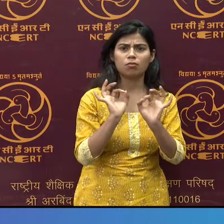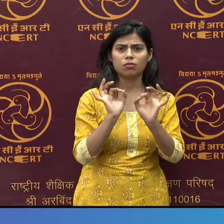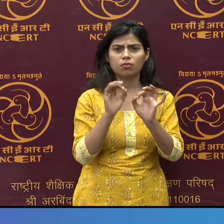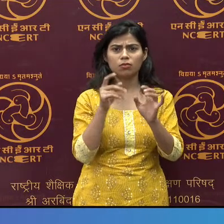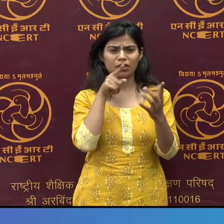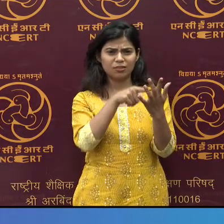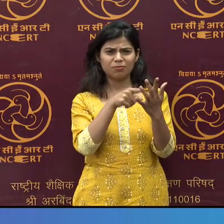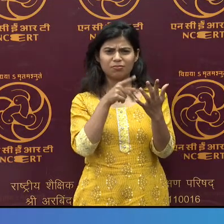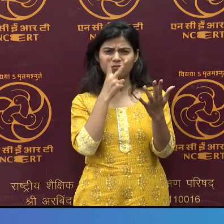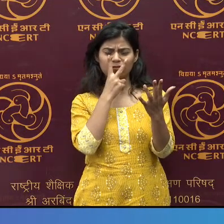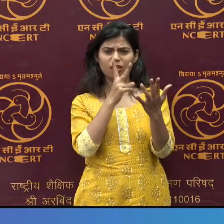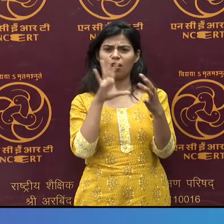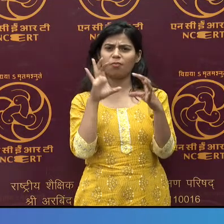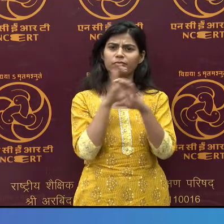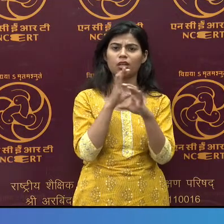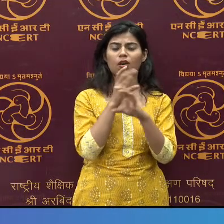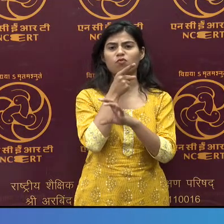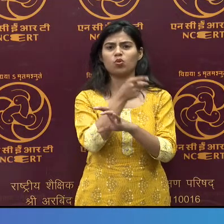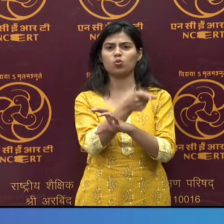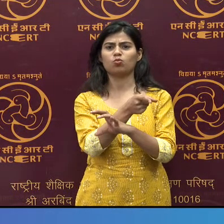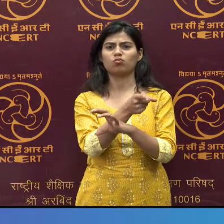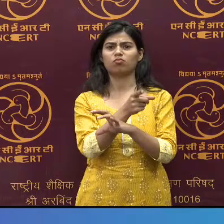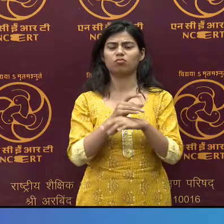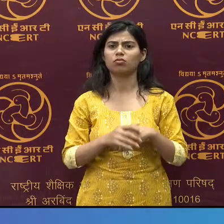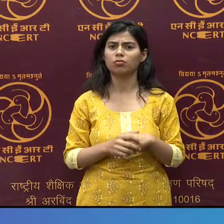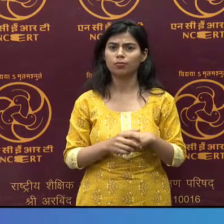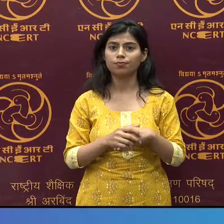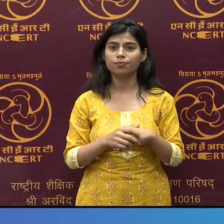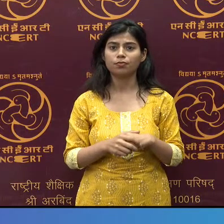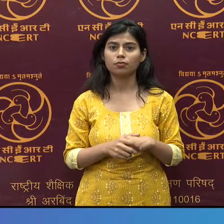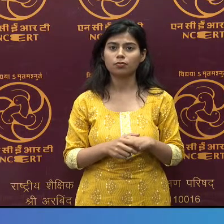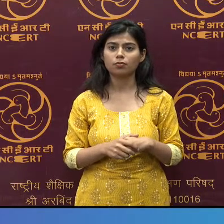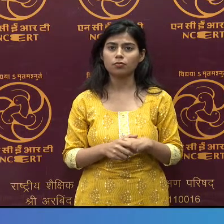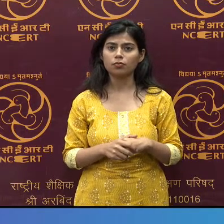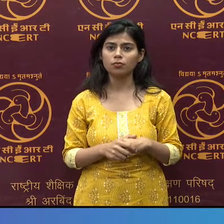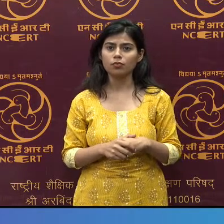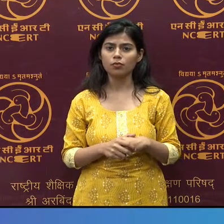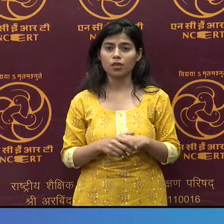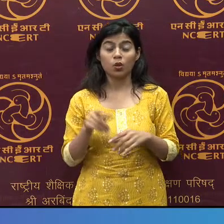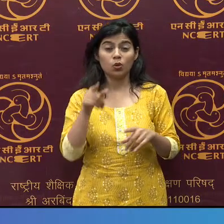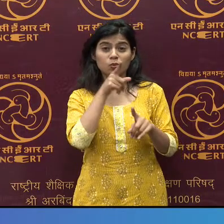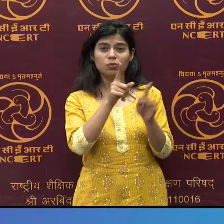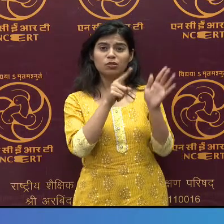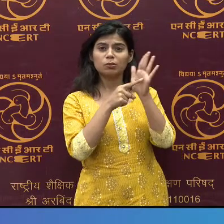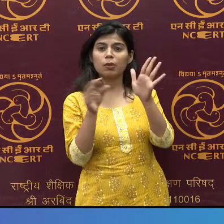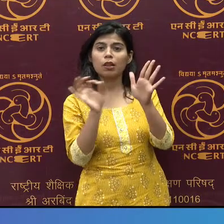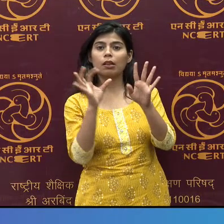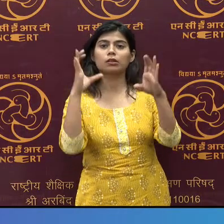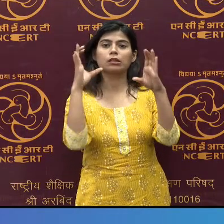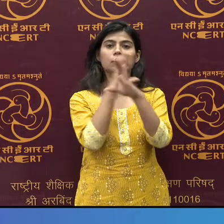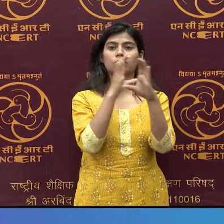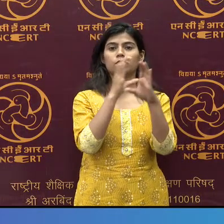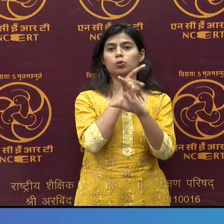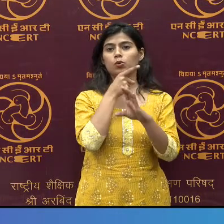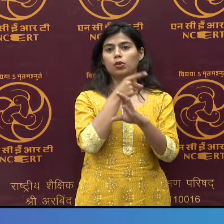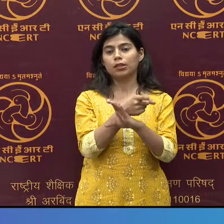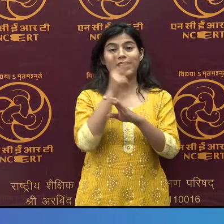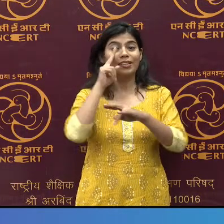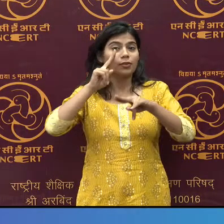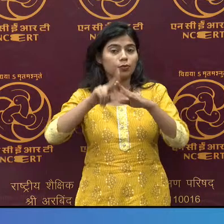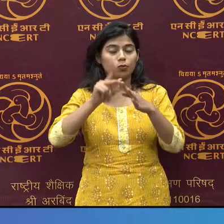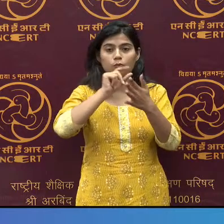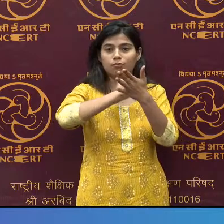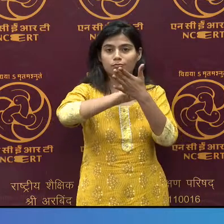if you are confused. So you should not come out to be looking confused when you are writing